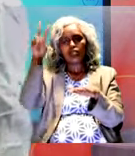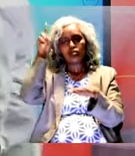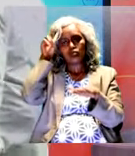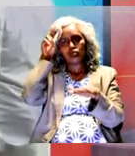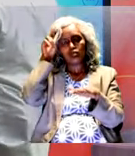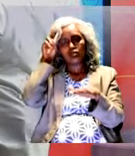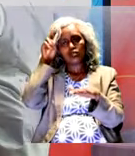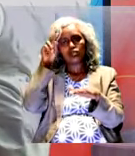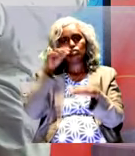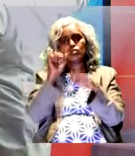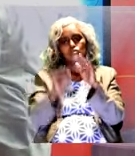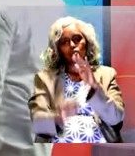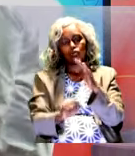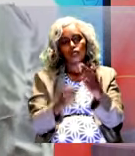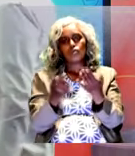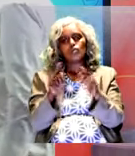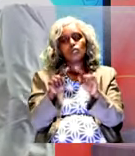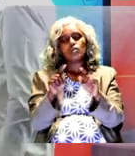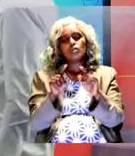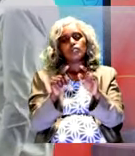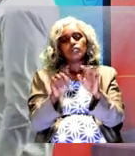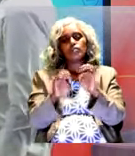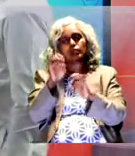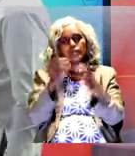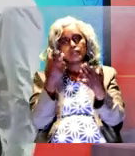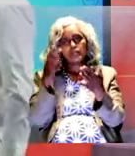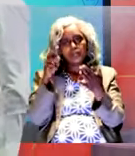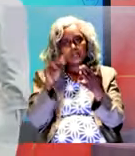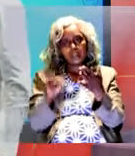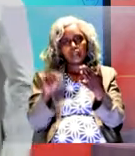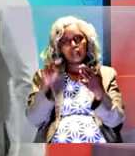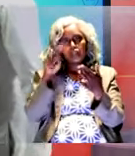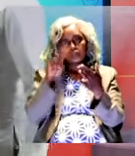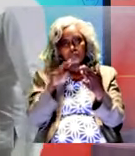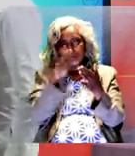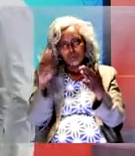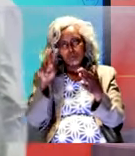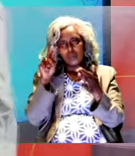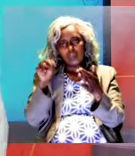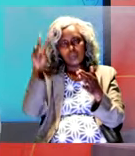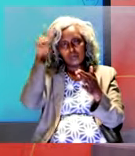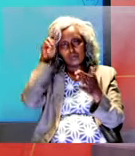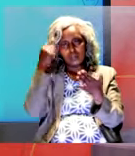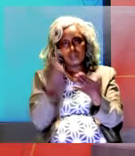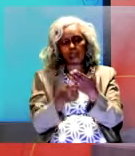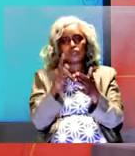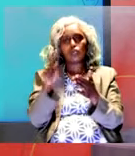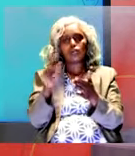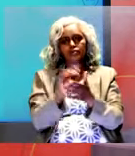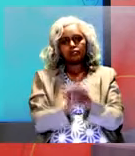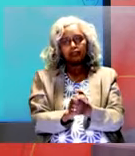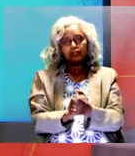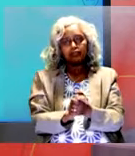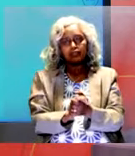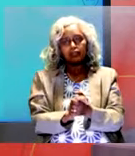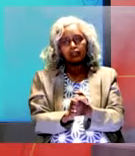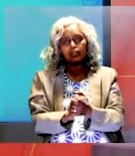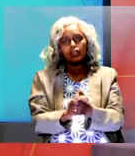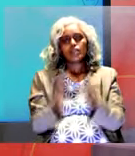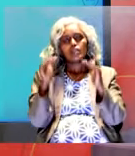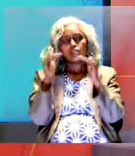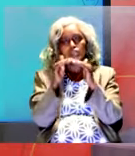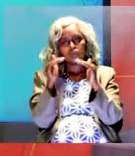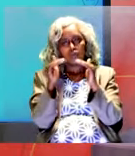squared. So when you divide by n square root of n squared, you get this one. Look, this is